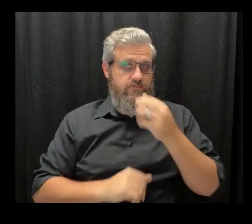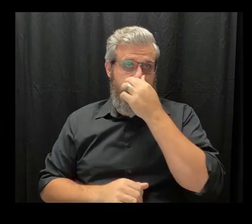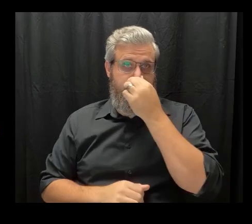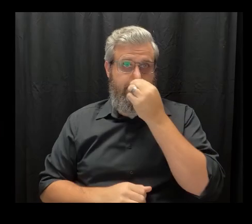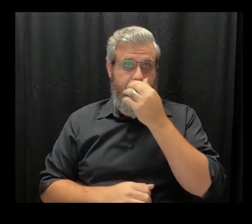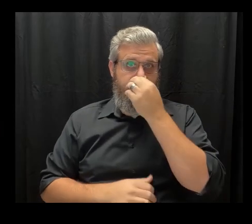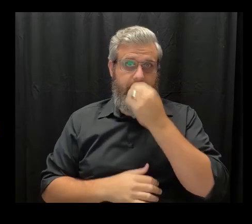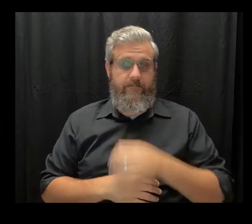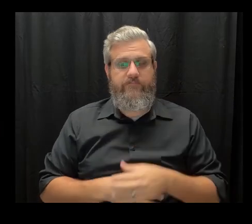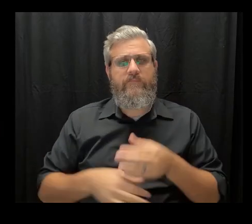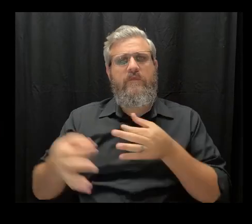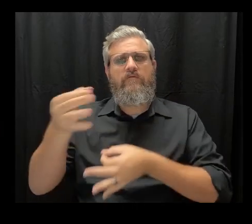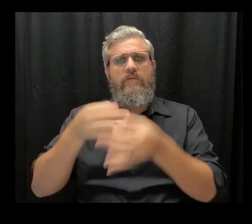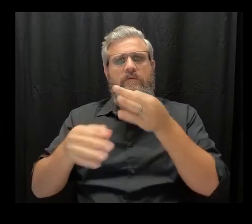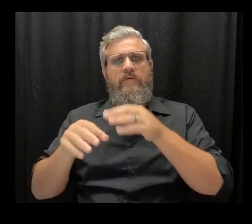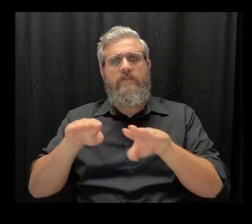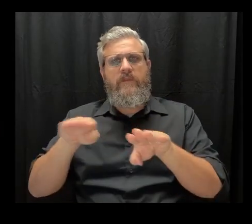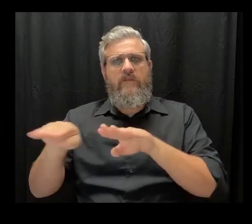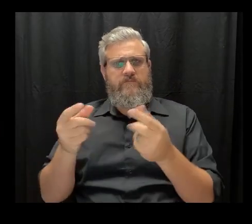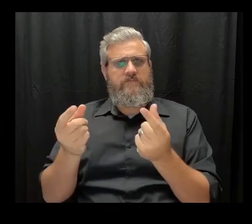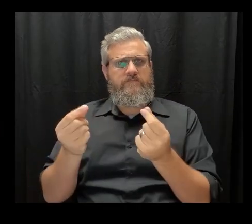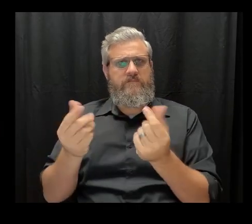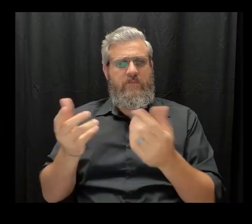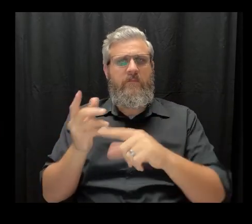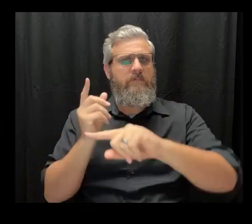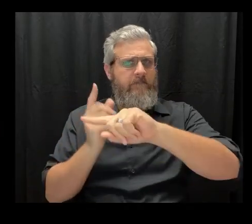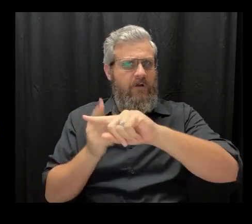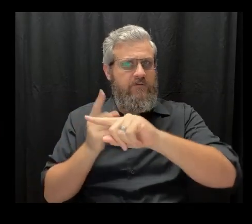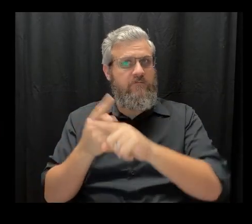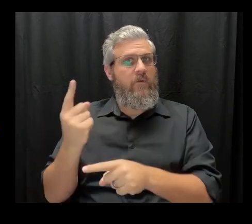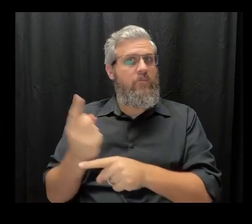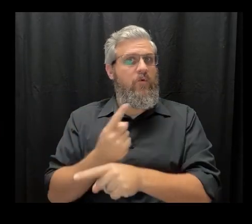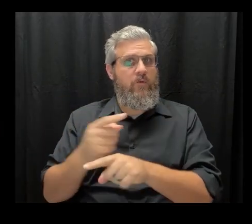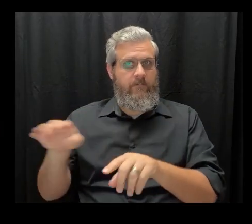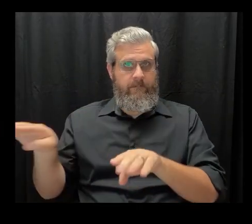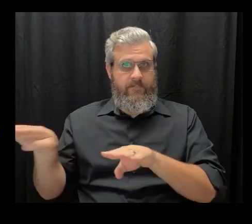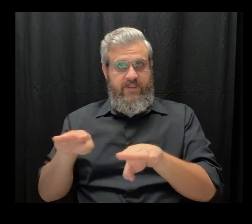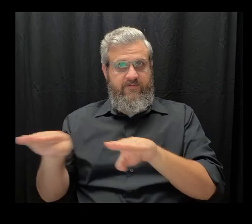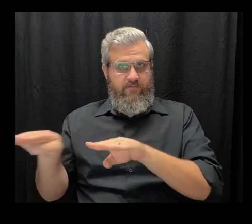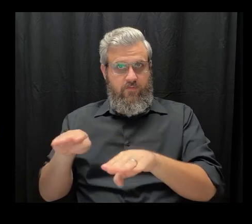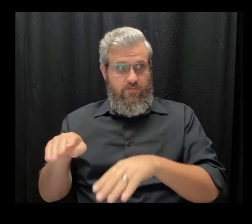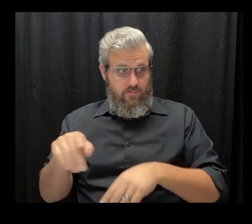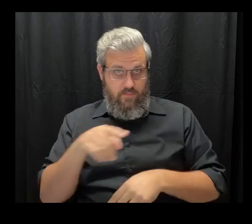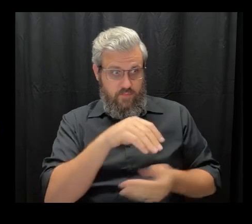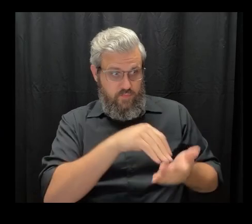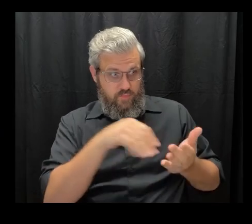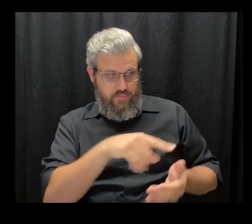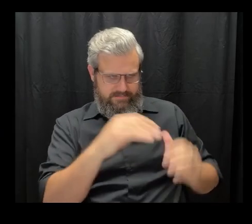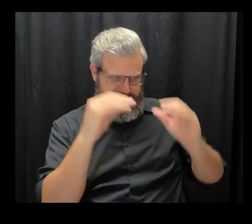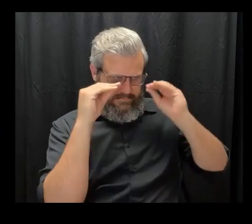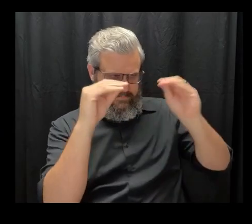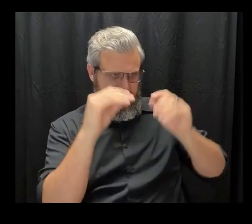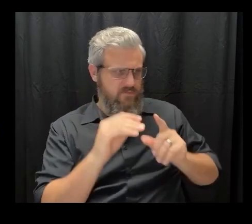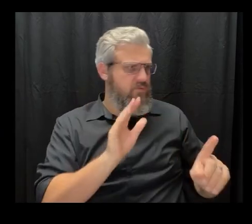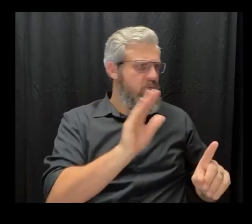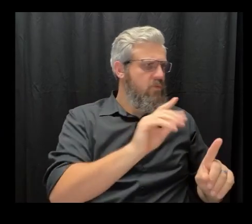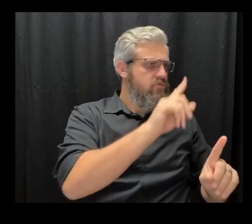A replacement behavior is a positive, appropriate behavior that we can teach a student to use to replace the target